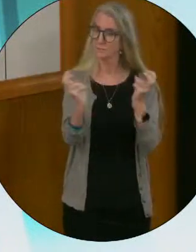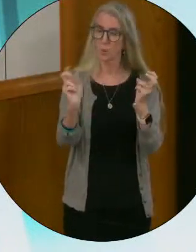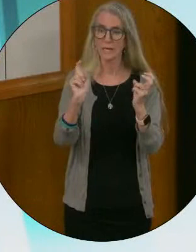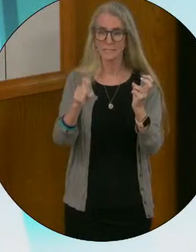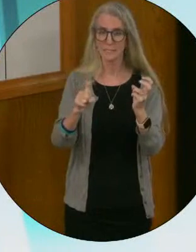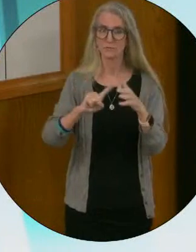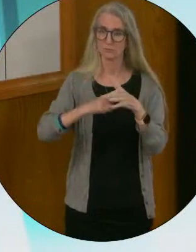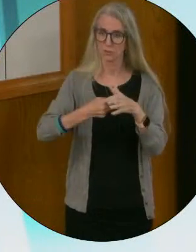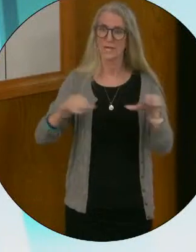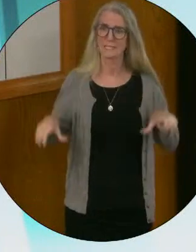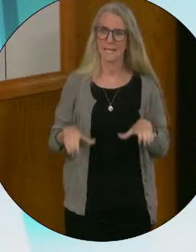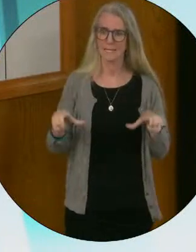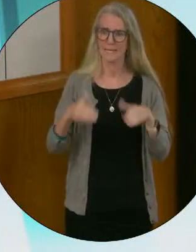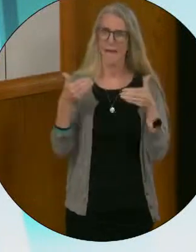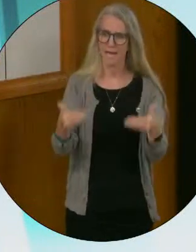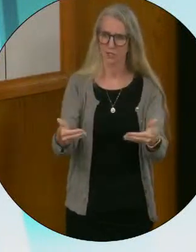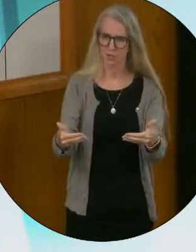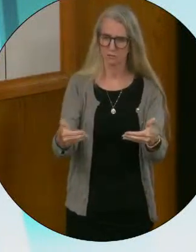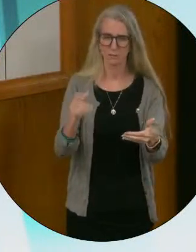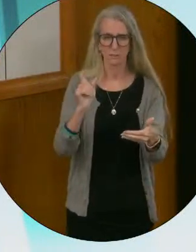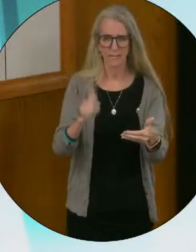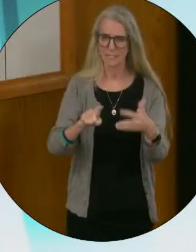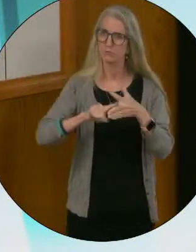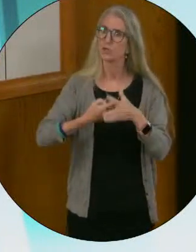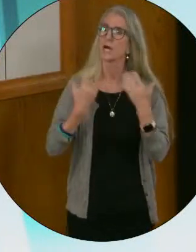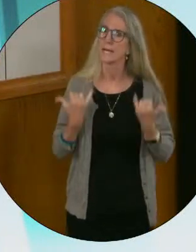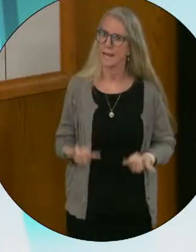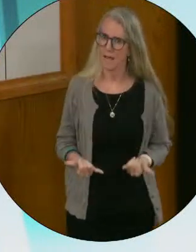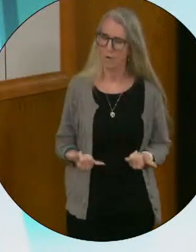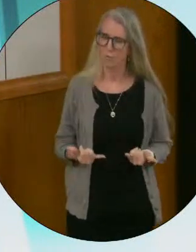taking action. It needs to start now.